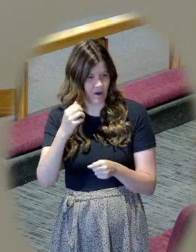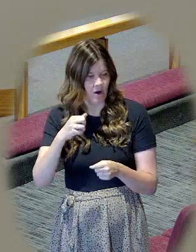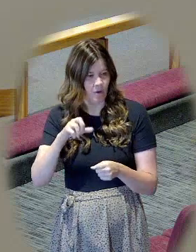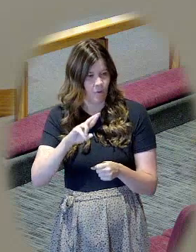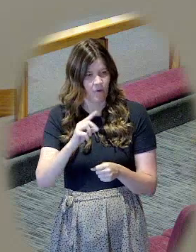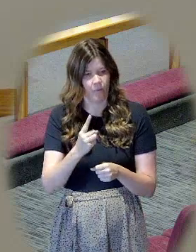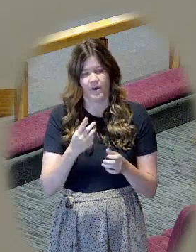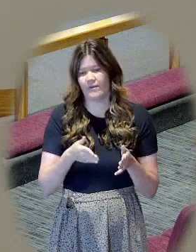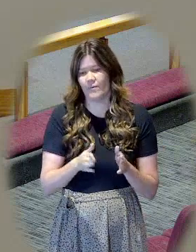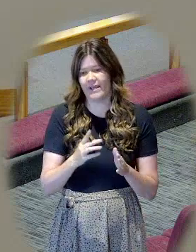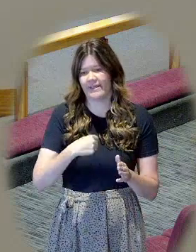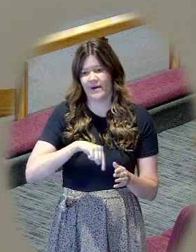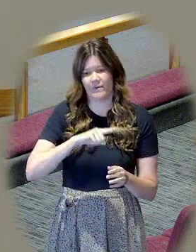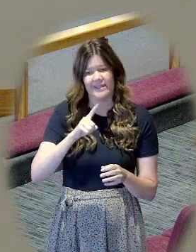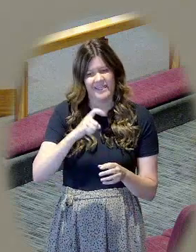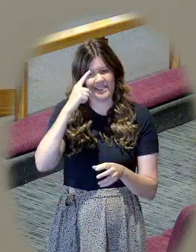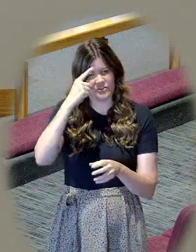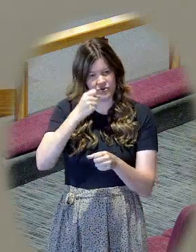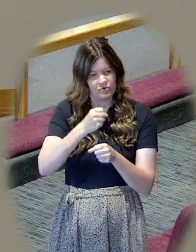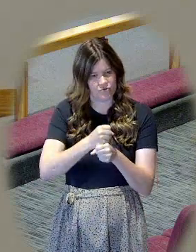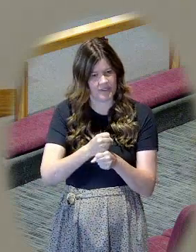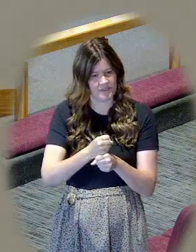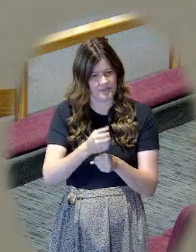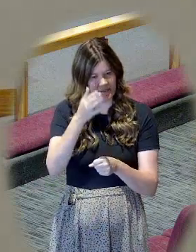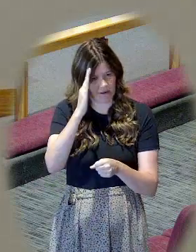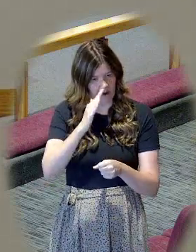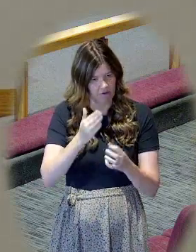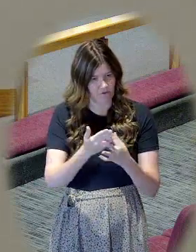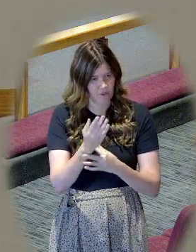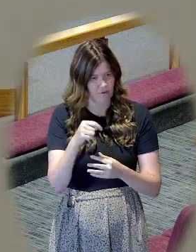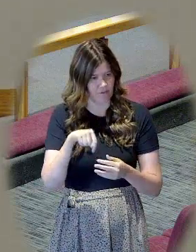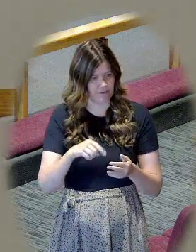to trust in God for this week.